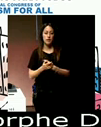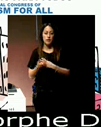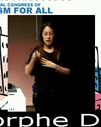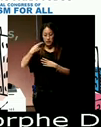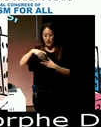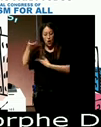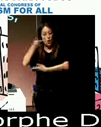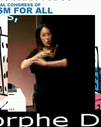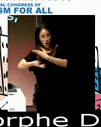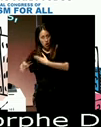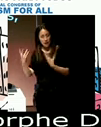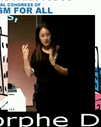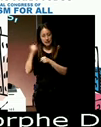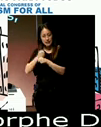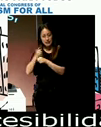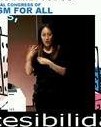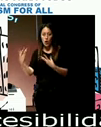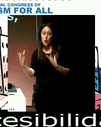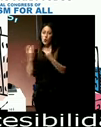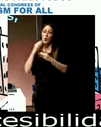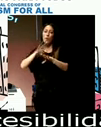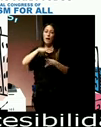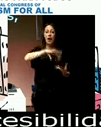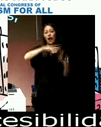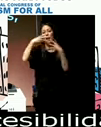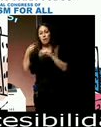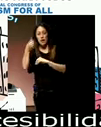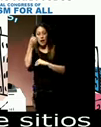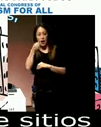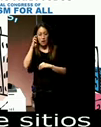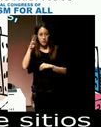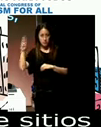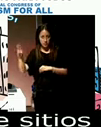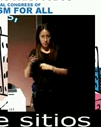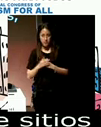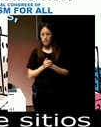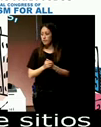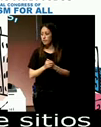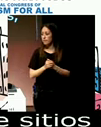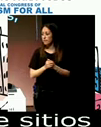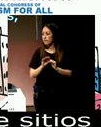and we work together to adapt the applications.